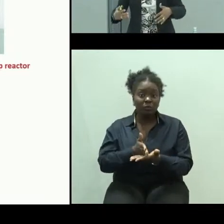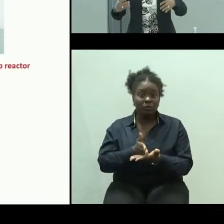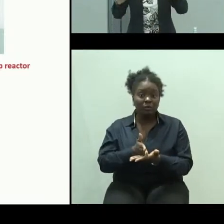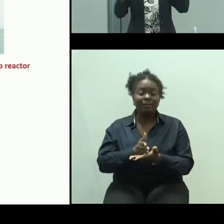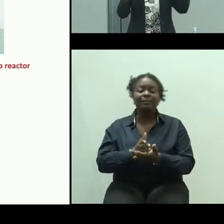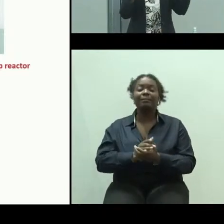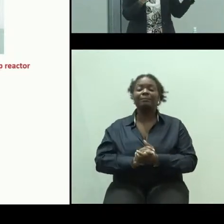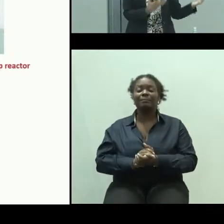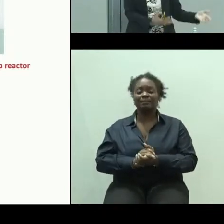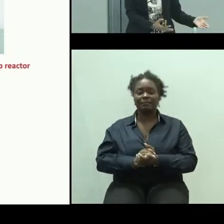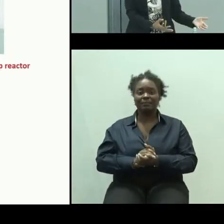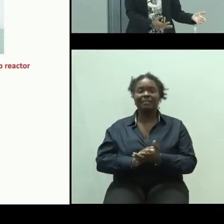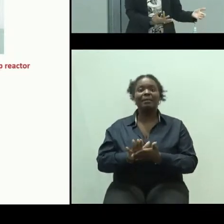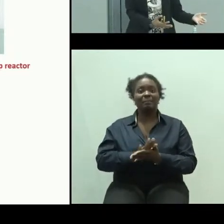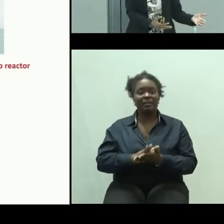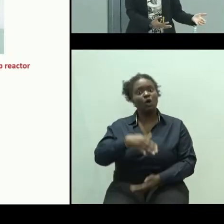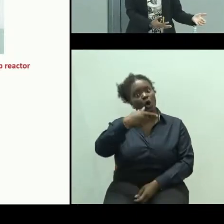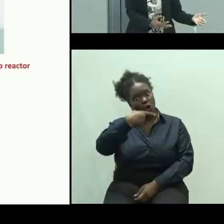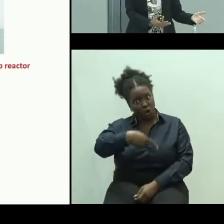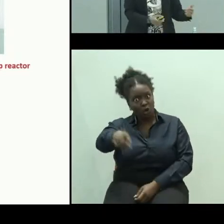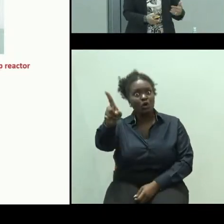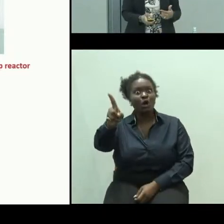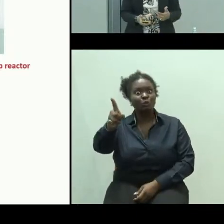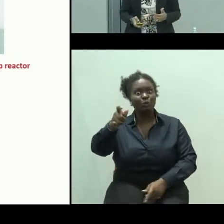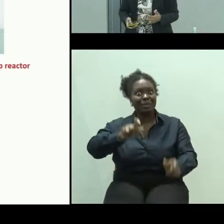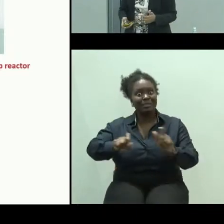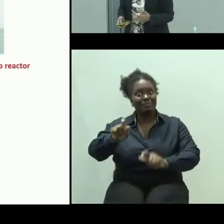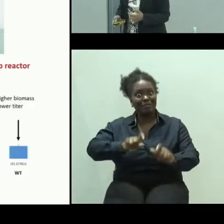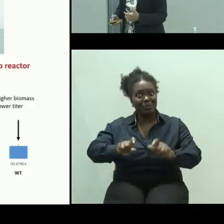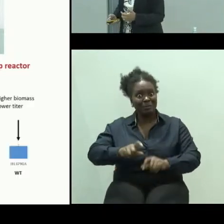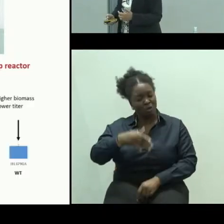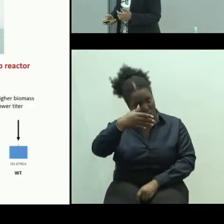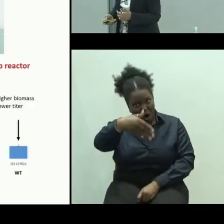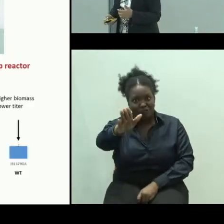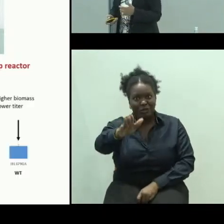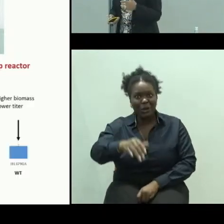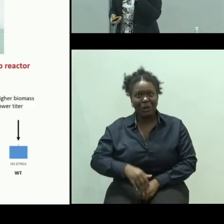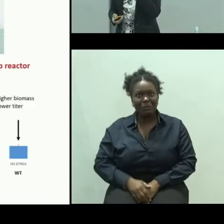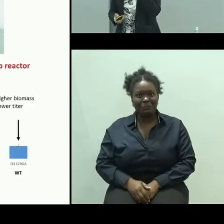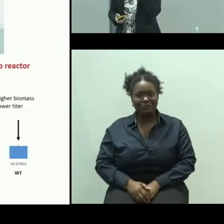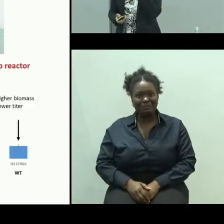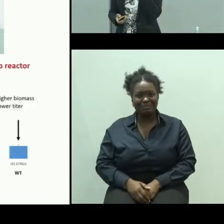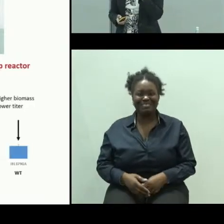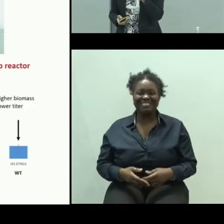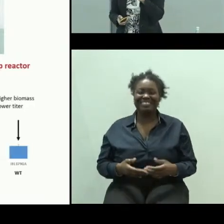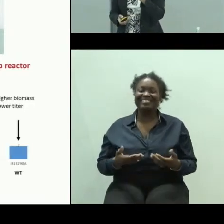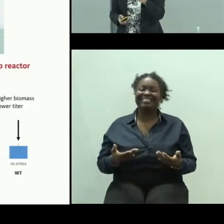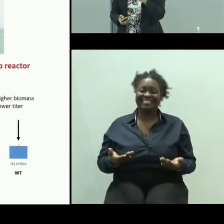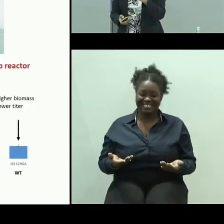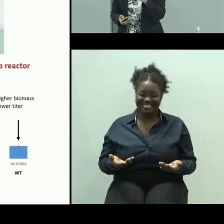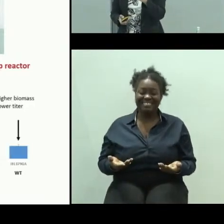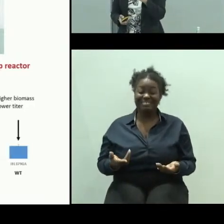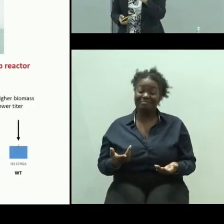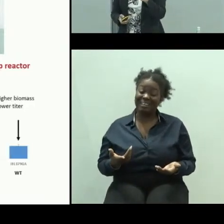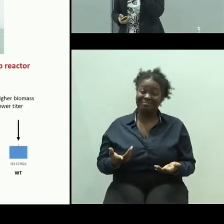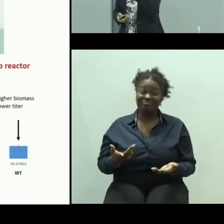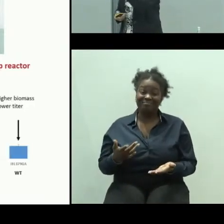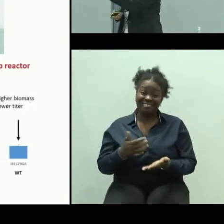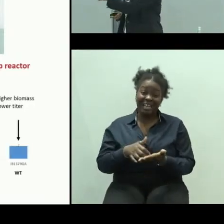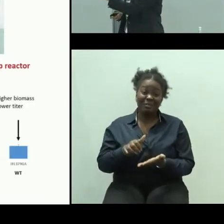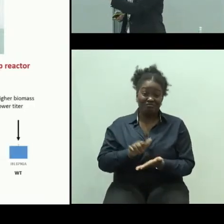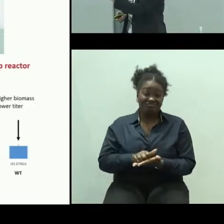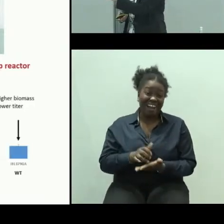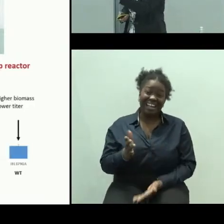words, go do the experiment. Okay? And he was kind of right. So